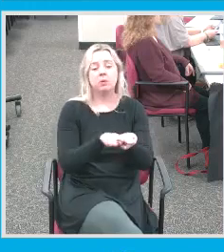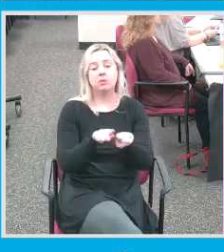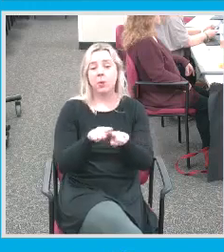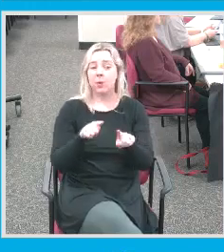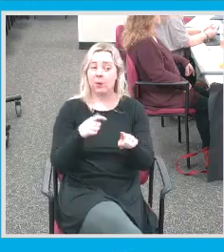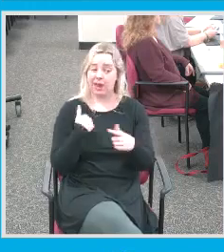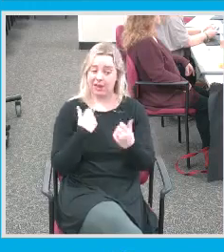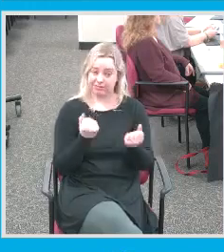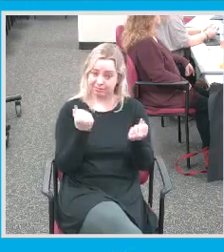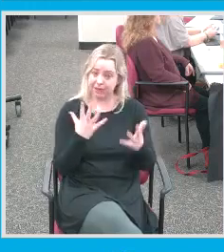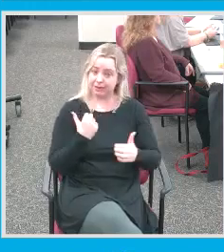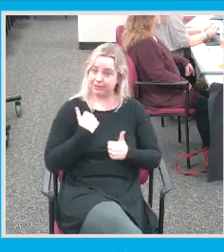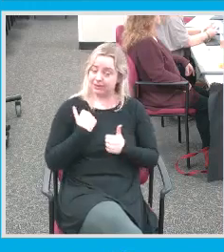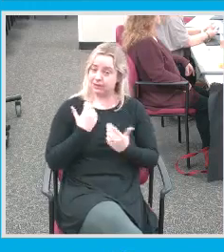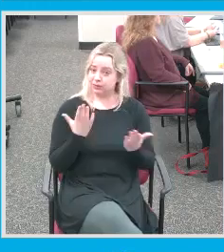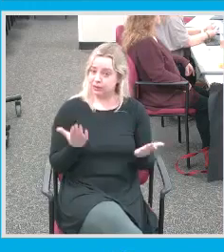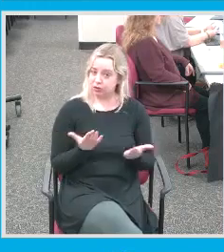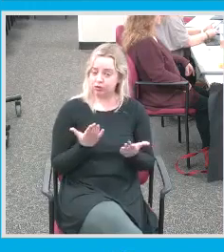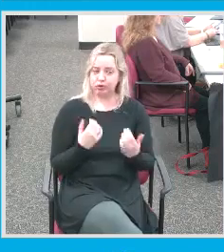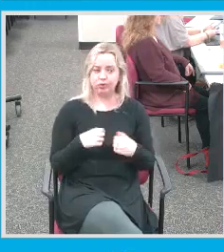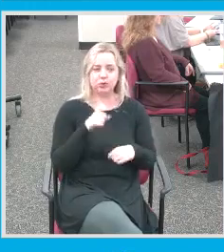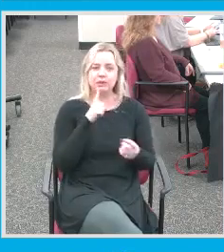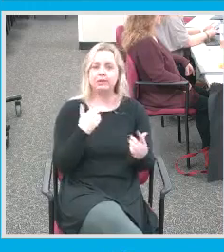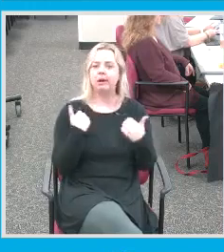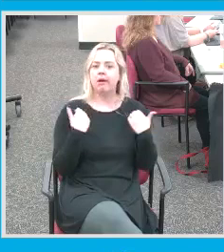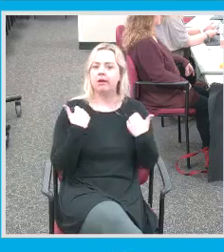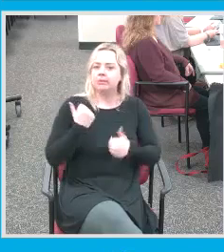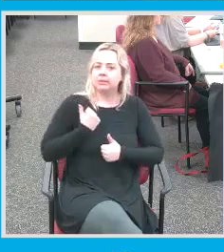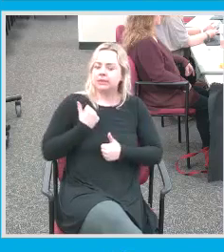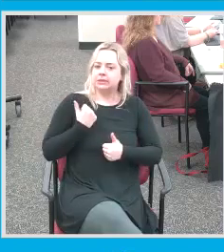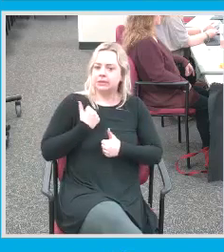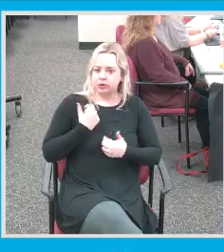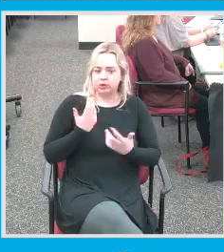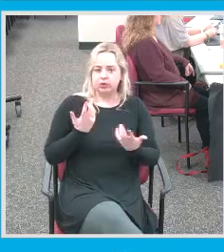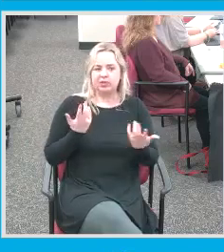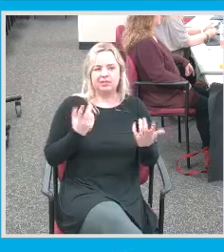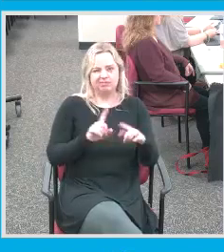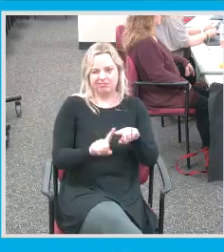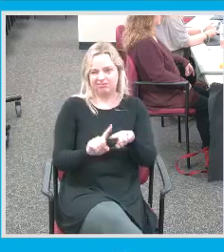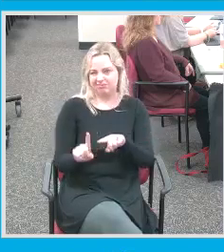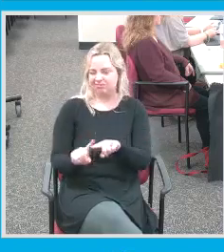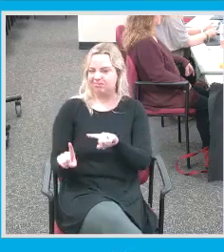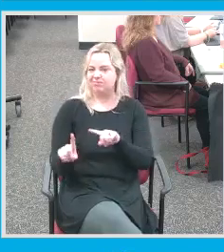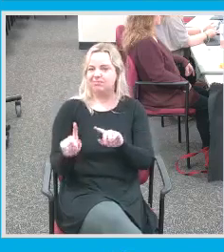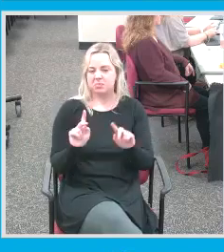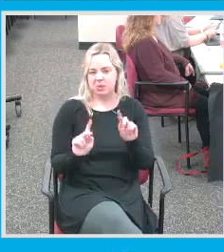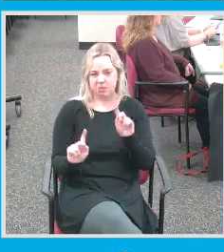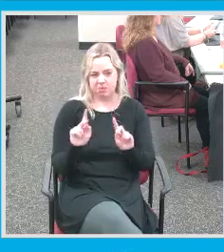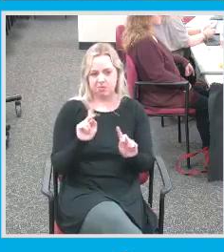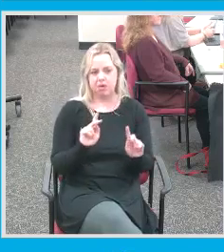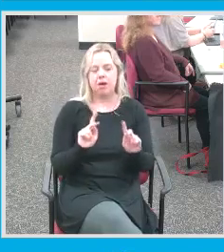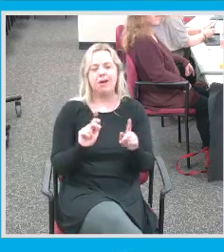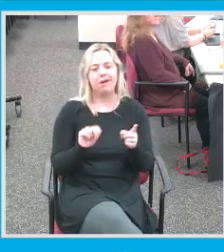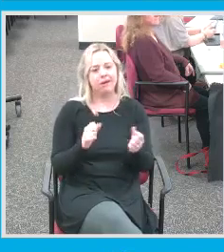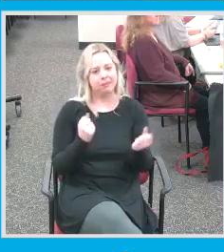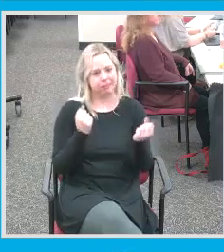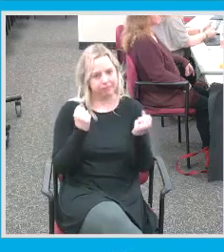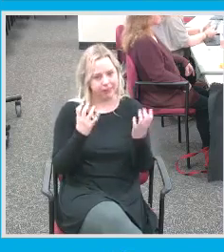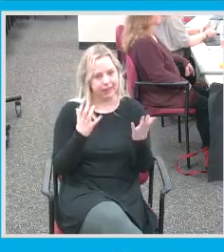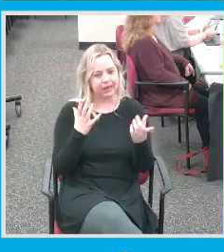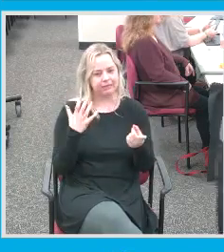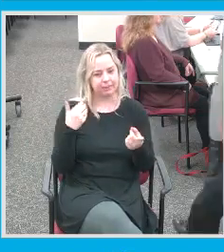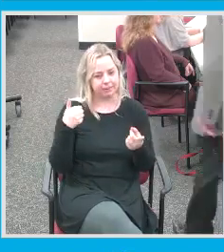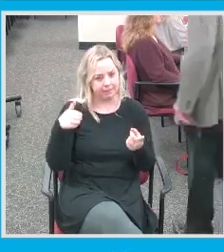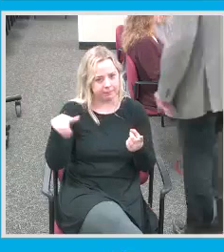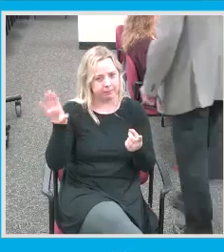we have younger, military or risk-seeking folks in general that a higher number of them go into the military.